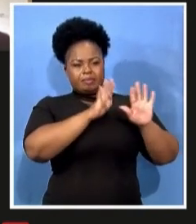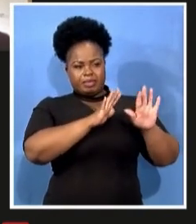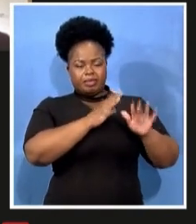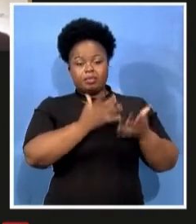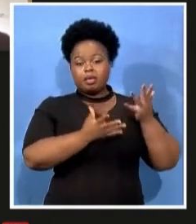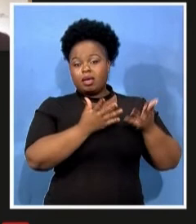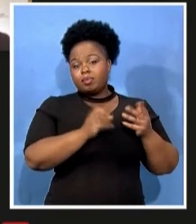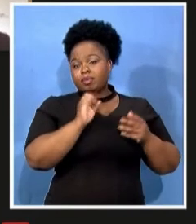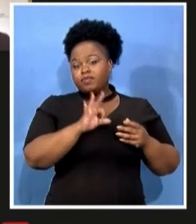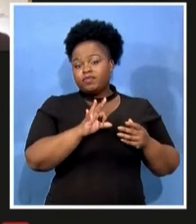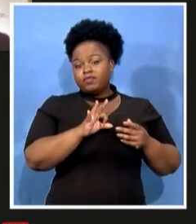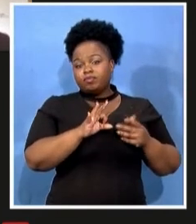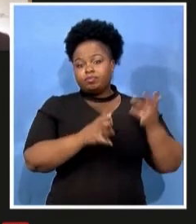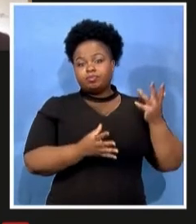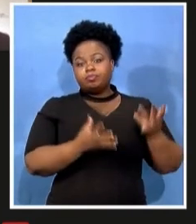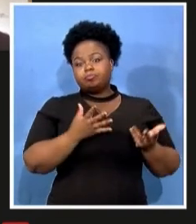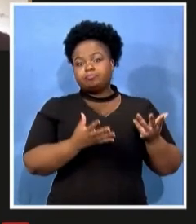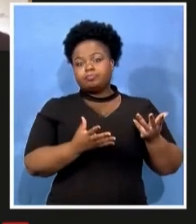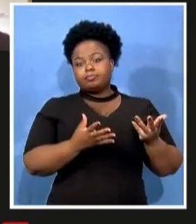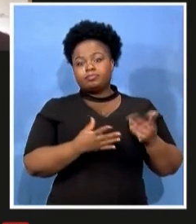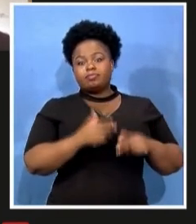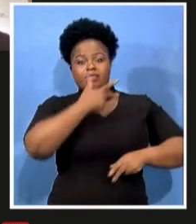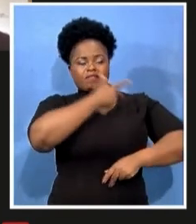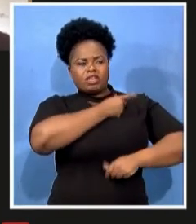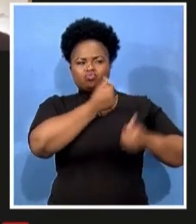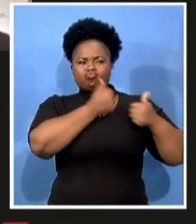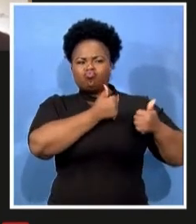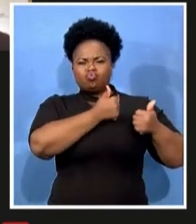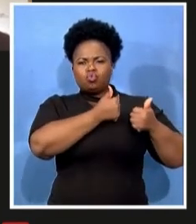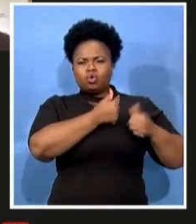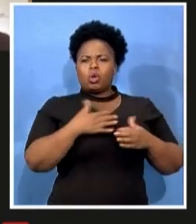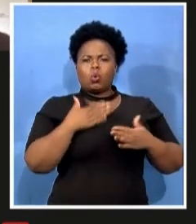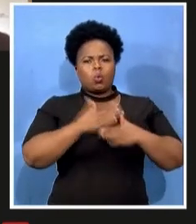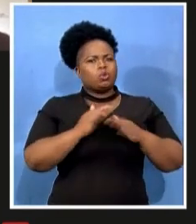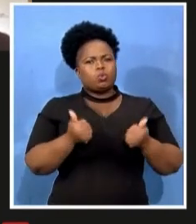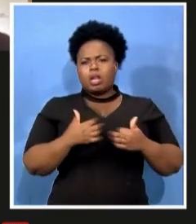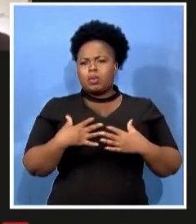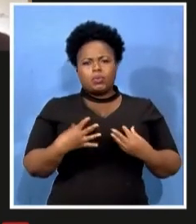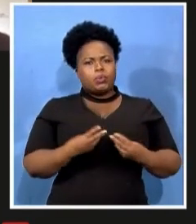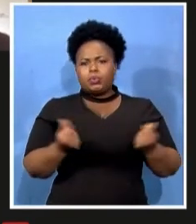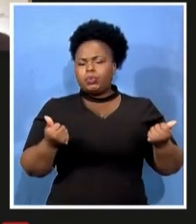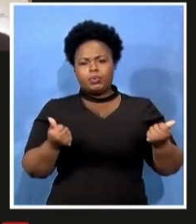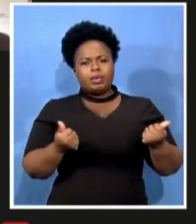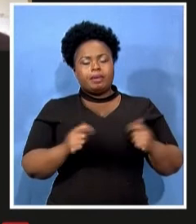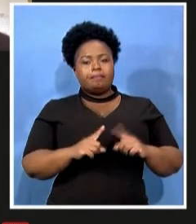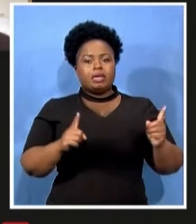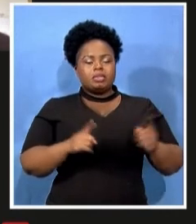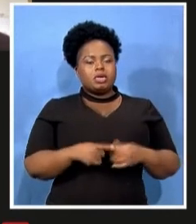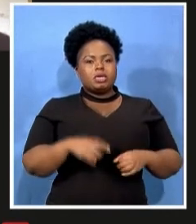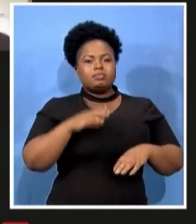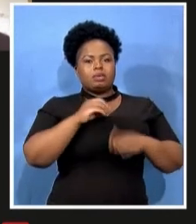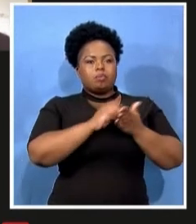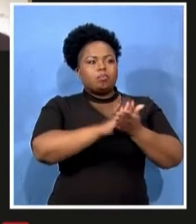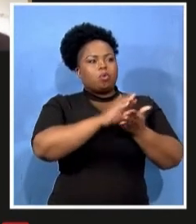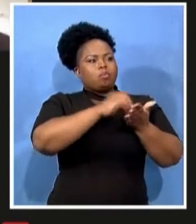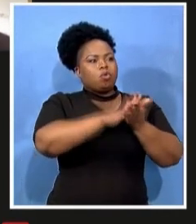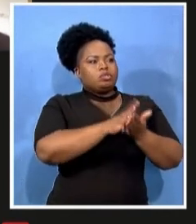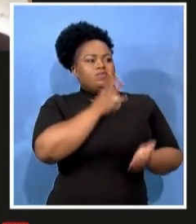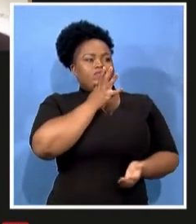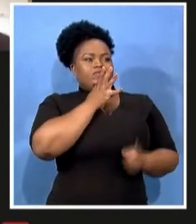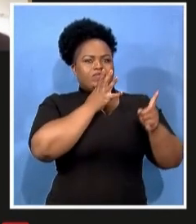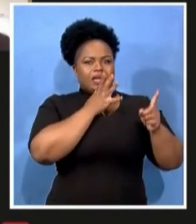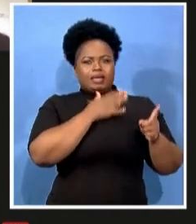the vaccine is good, but they are so booked, they're overbooked that they don't have vaccines available until